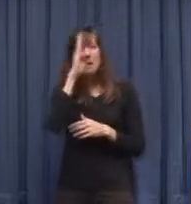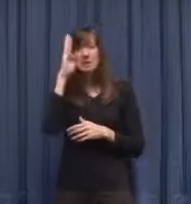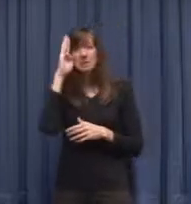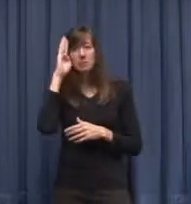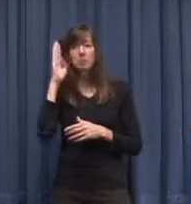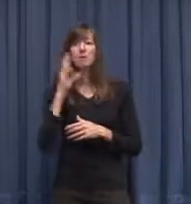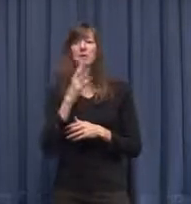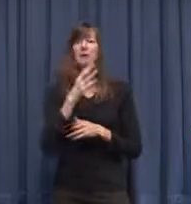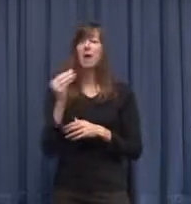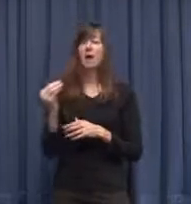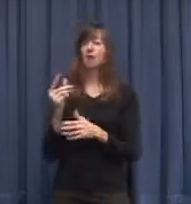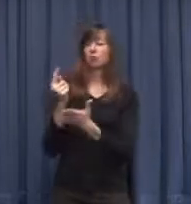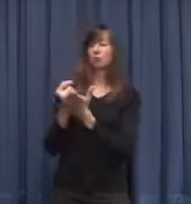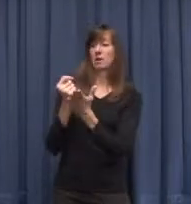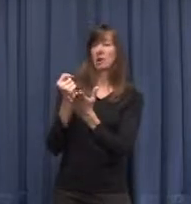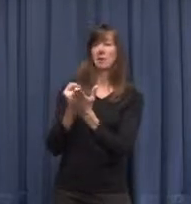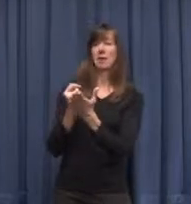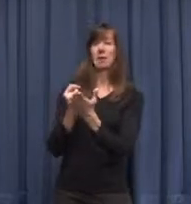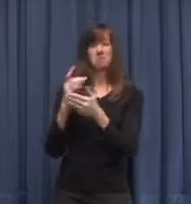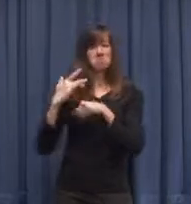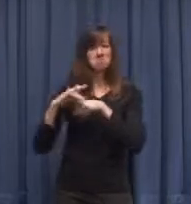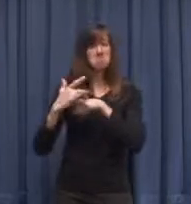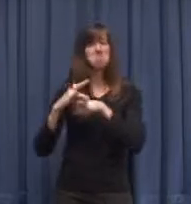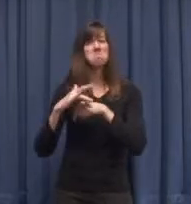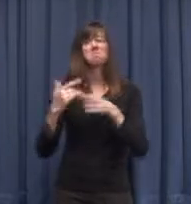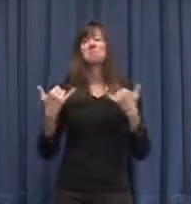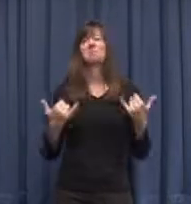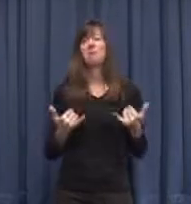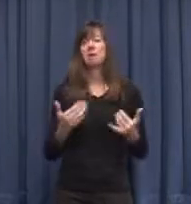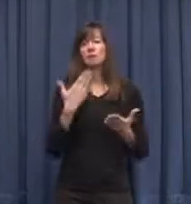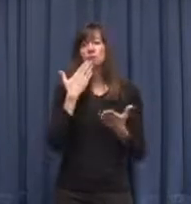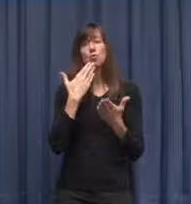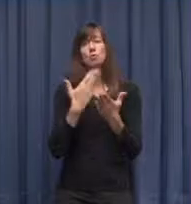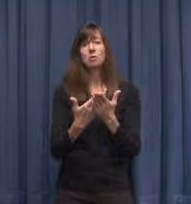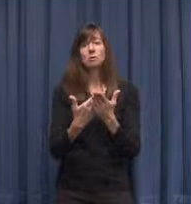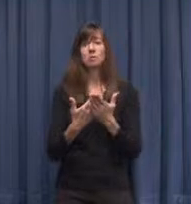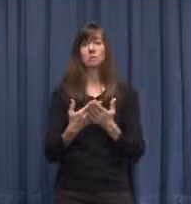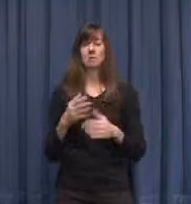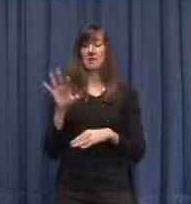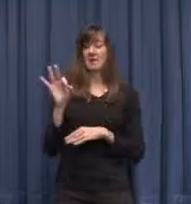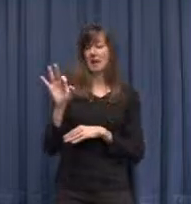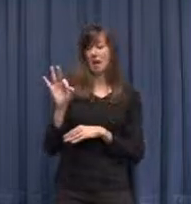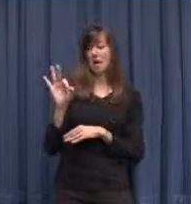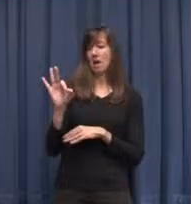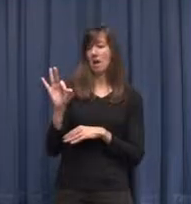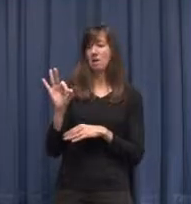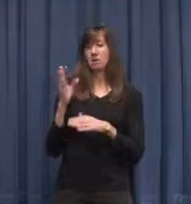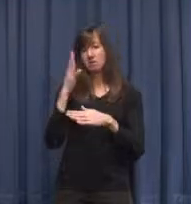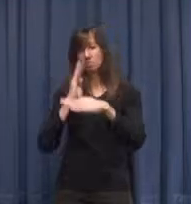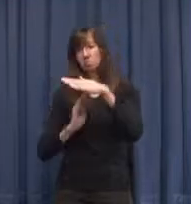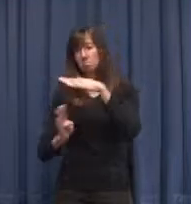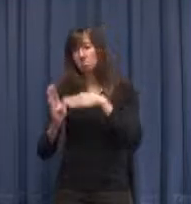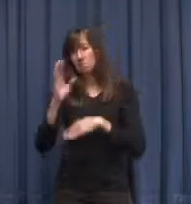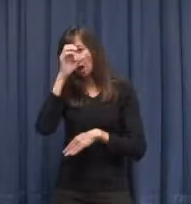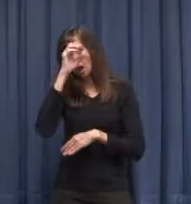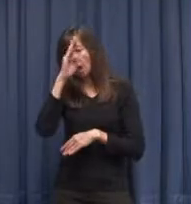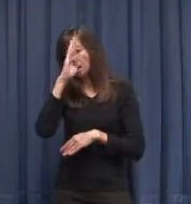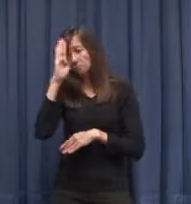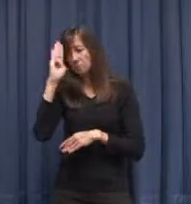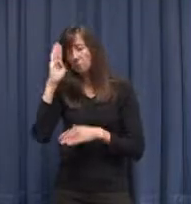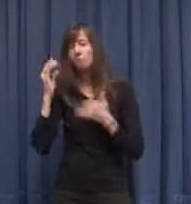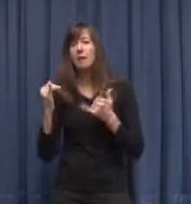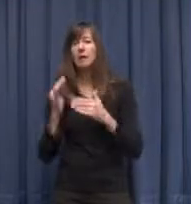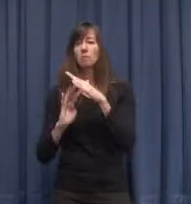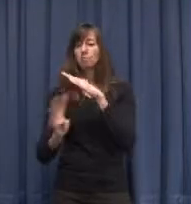we are in good shape here, currently at 9 with 1 in the ICU and more than sufficient need. I have been speaking